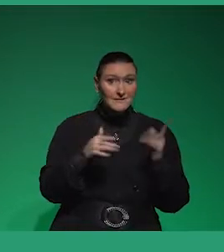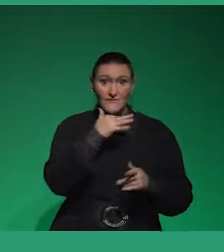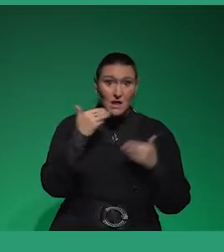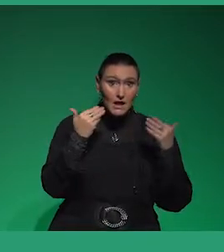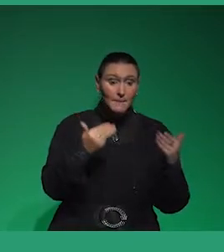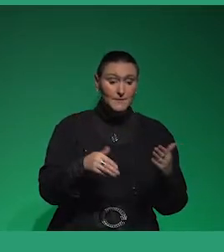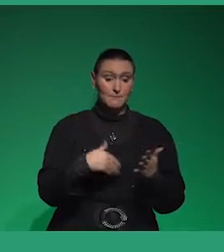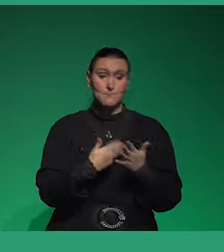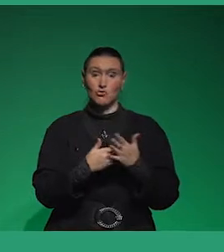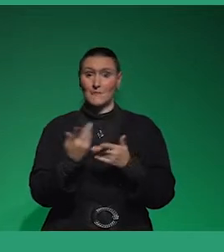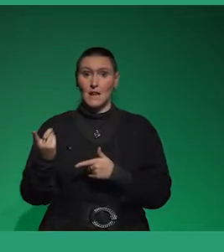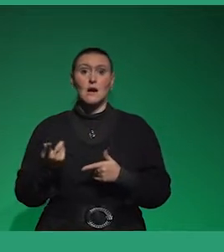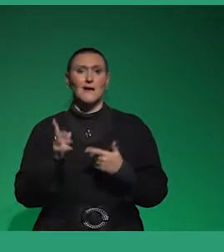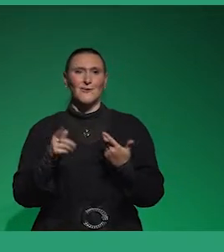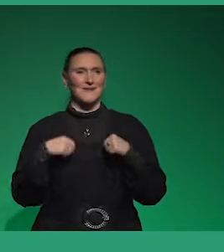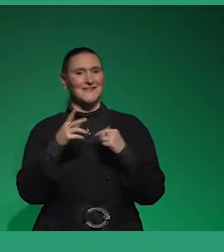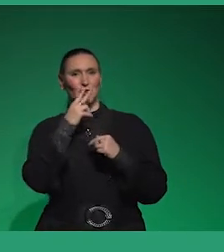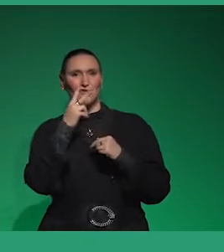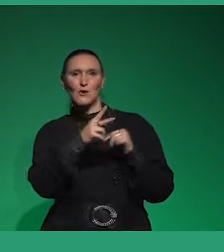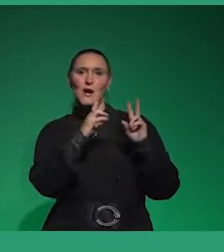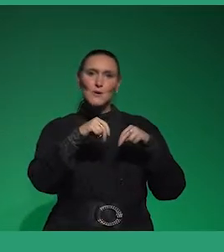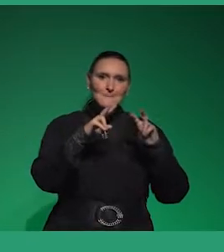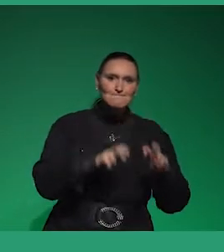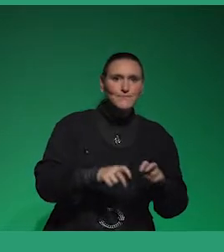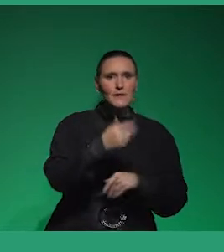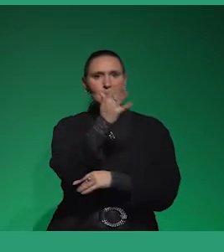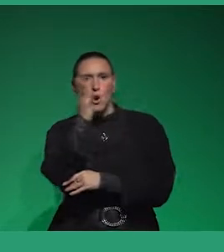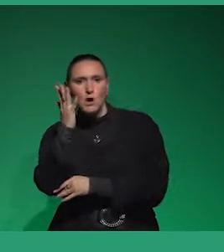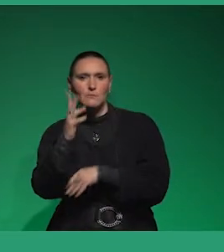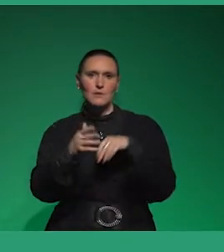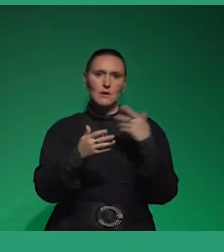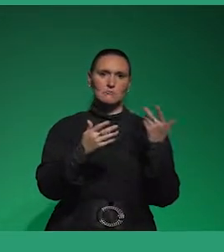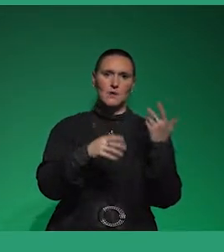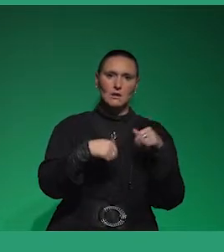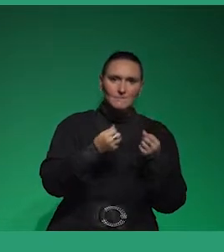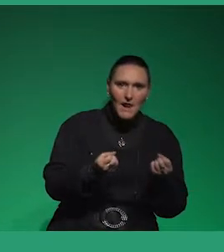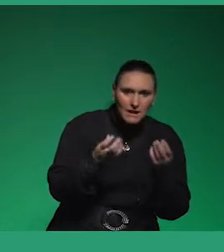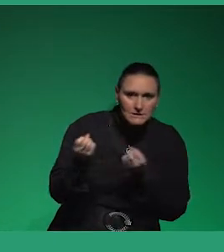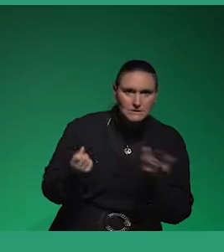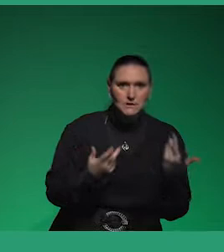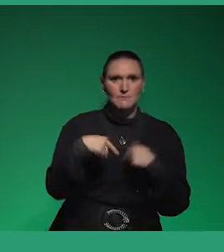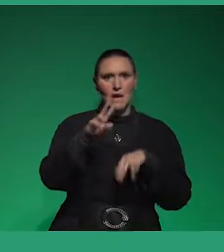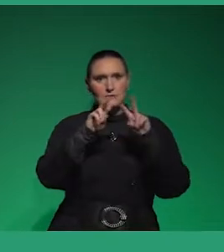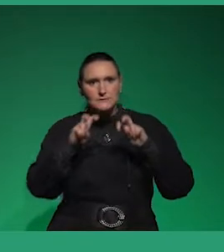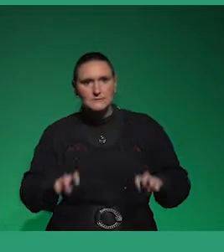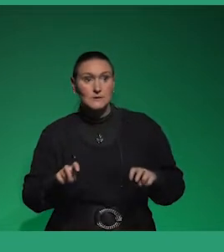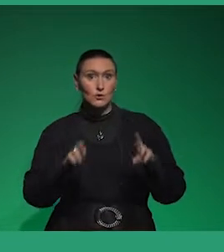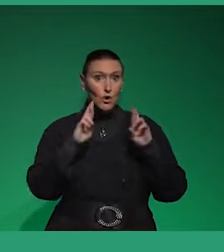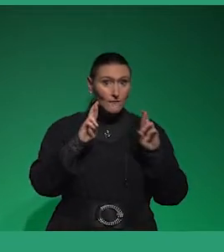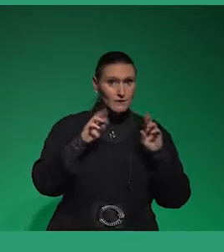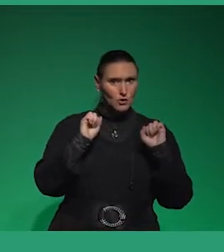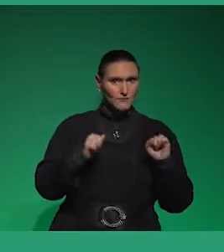of organisms that we like most. We study plants, trees, and so on, and I hope you can maybe share the